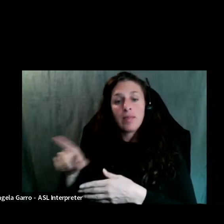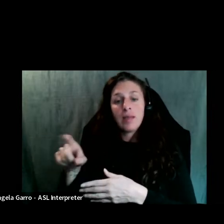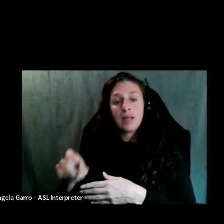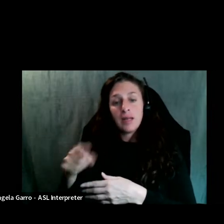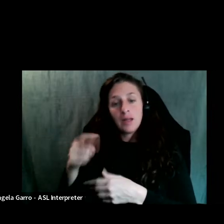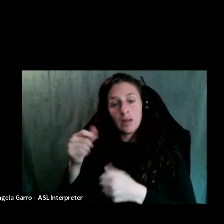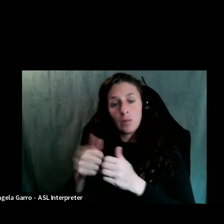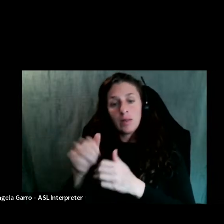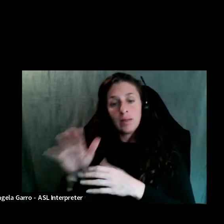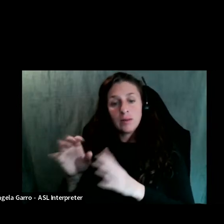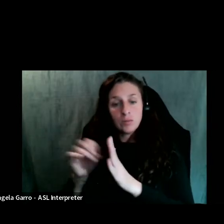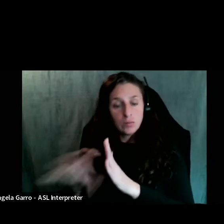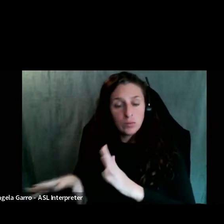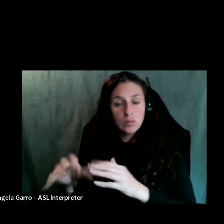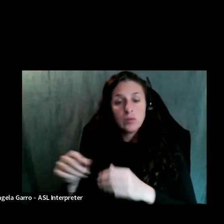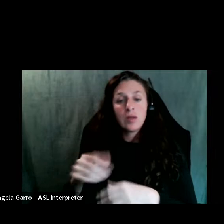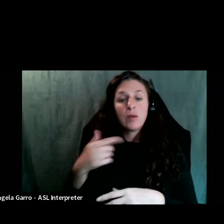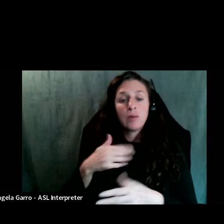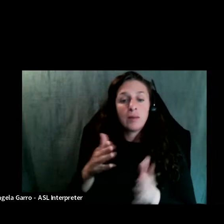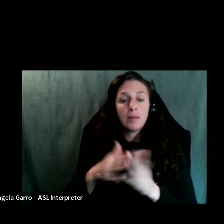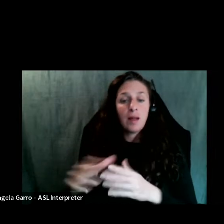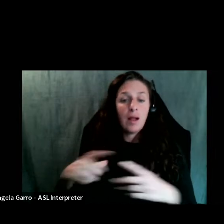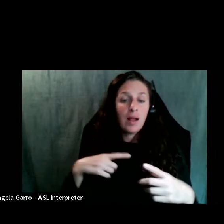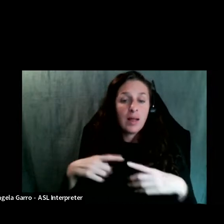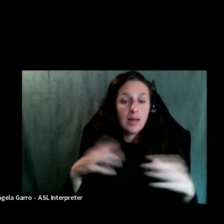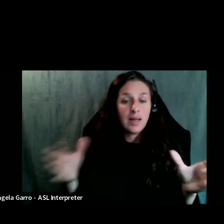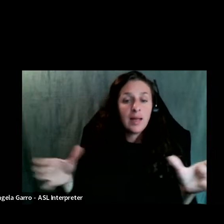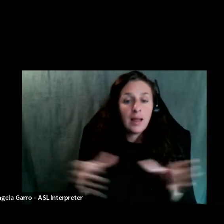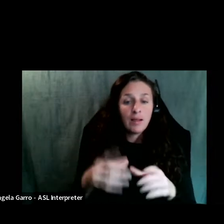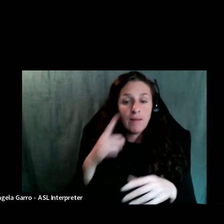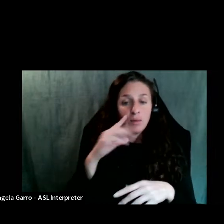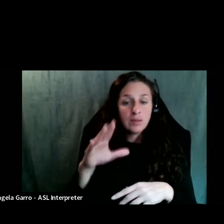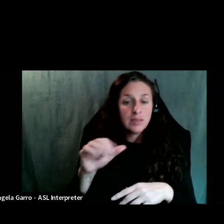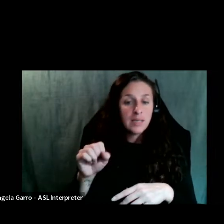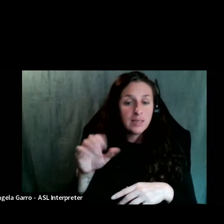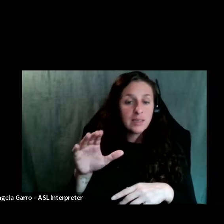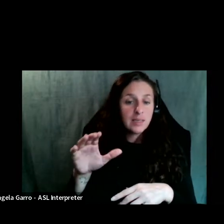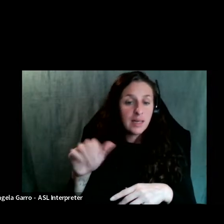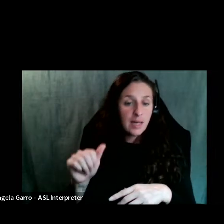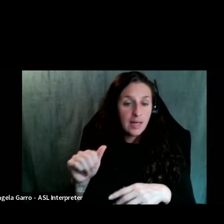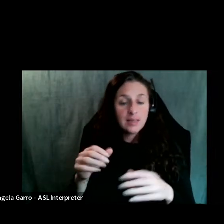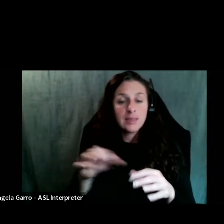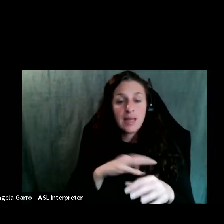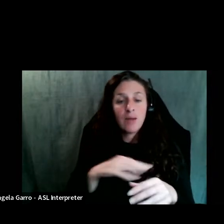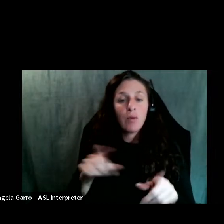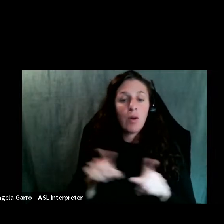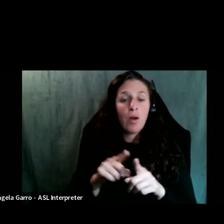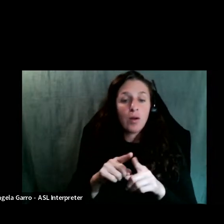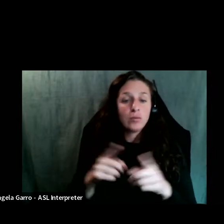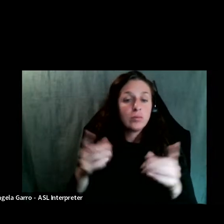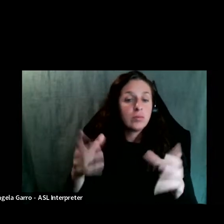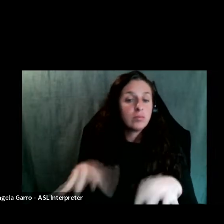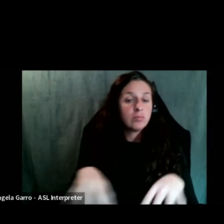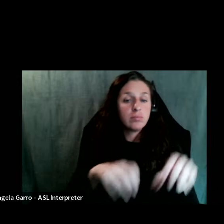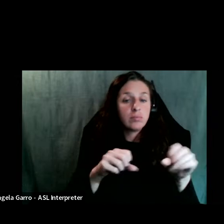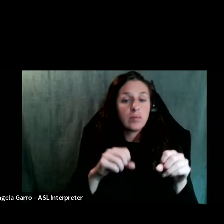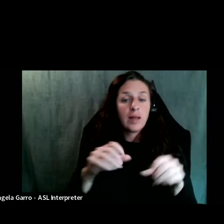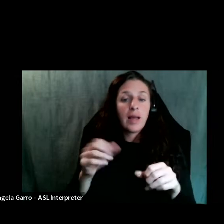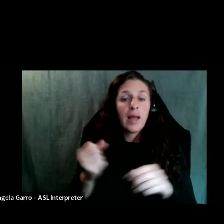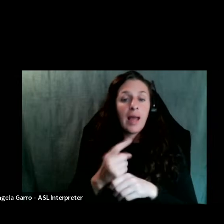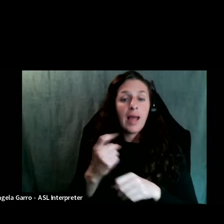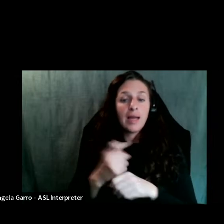plan our holiday gathering for CSEA staff, we are also conducting our annual gift card drive for the HUGS